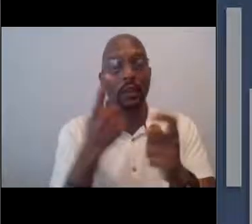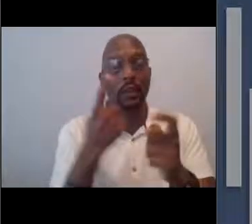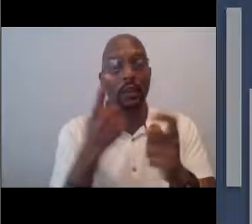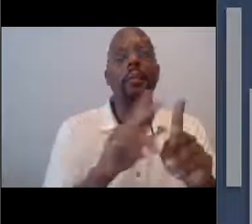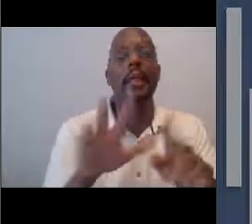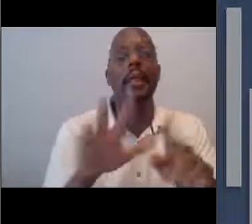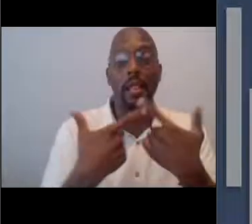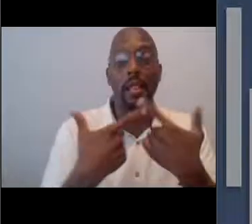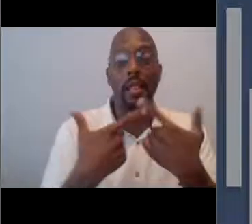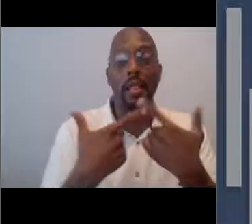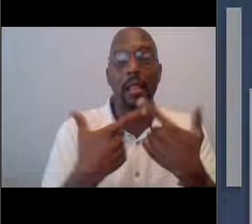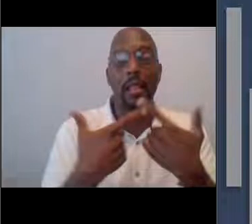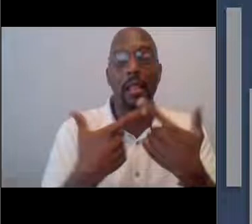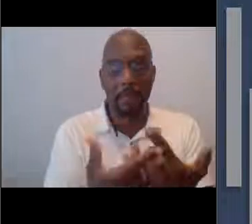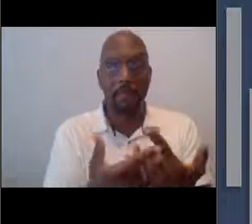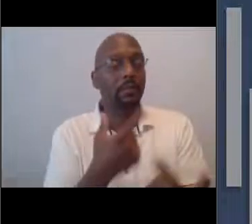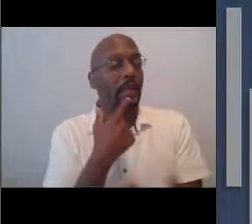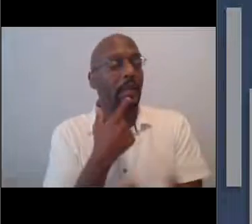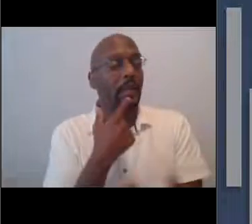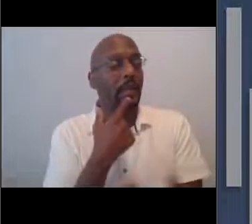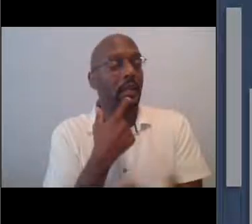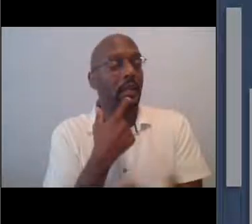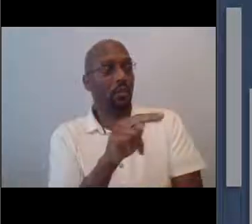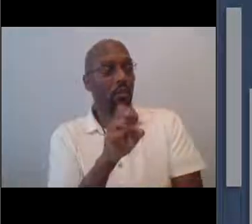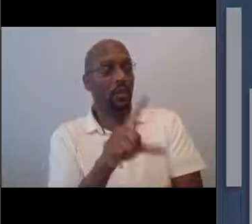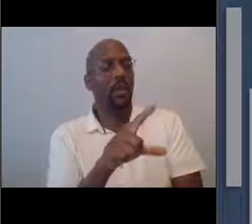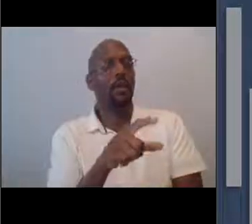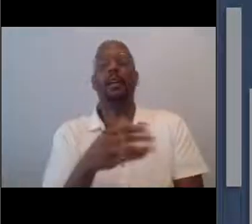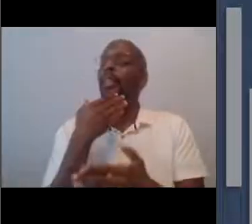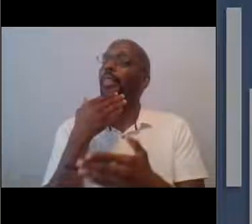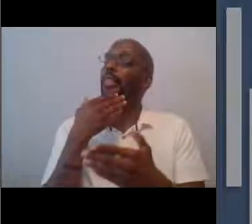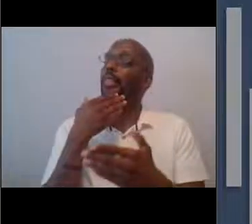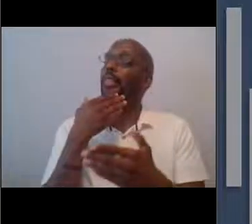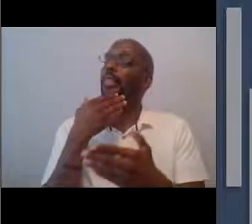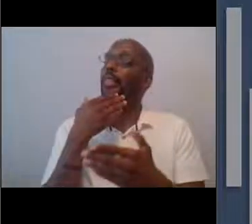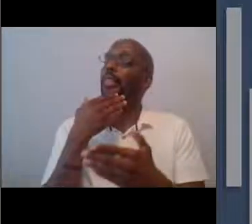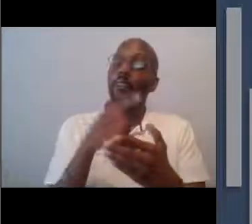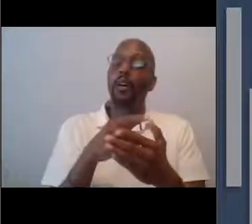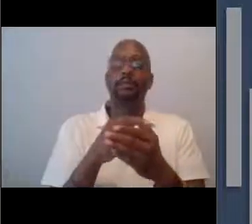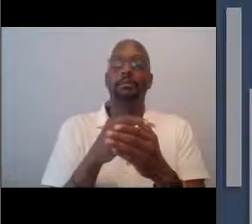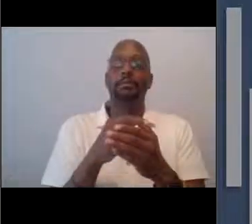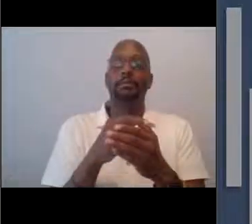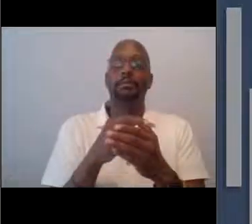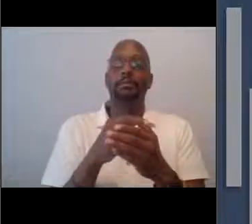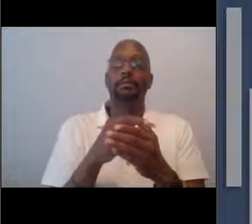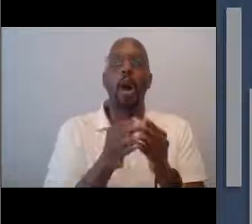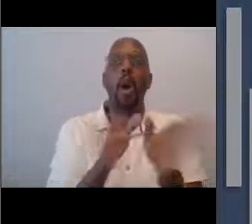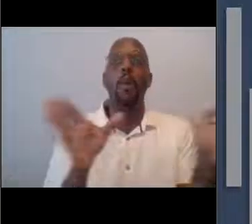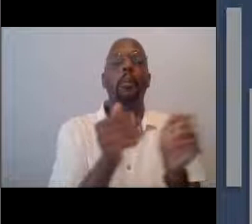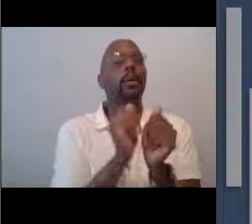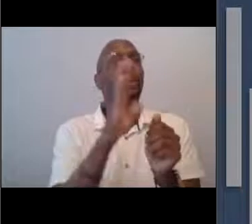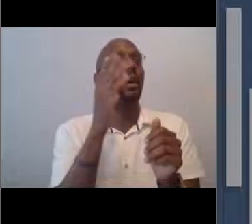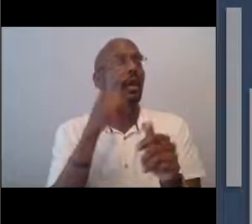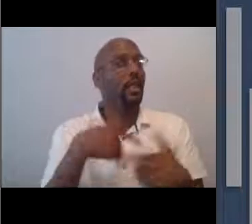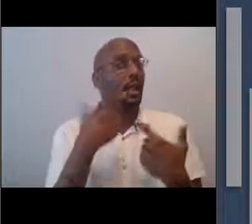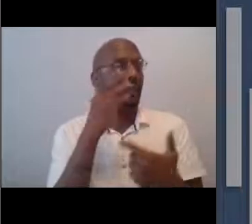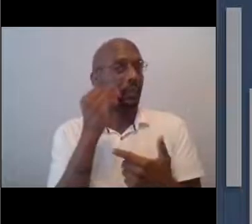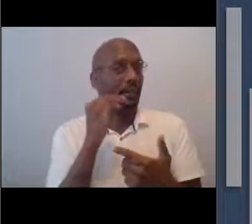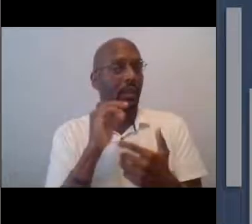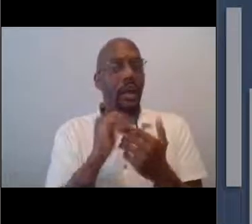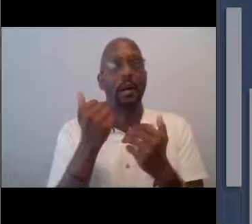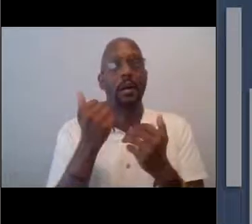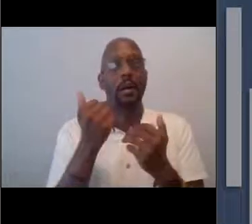to Darnell, to thank you for being so transparent about your life experience and how much you are a product